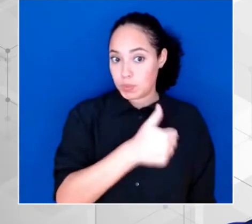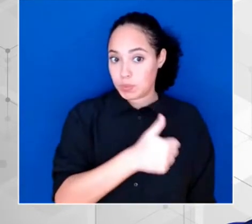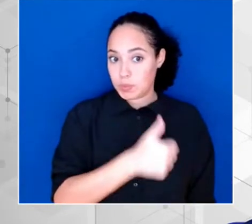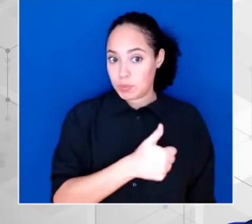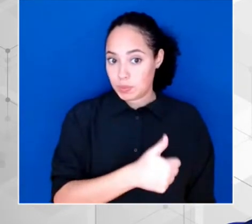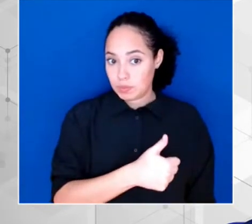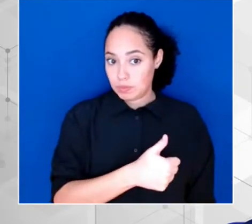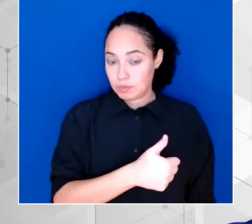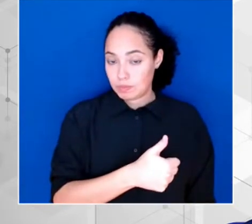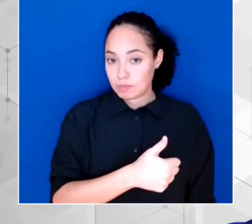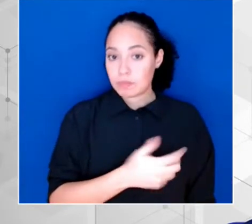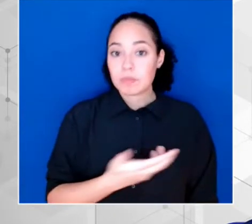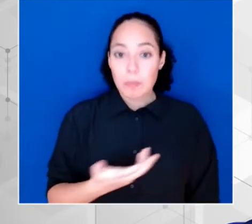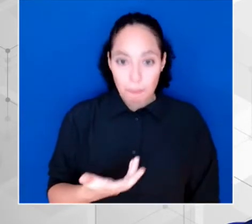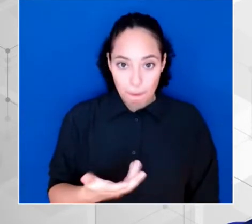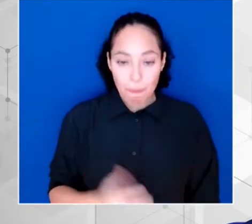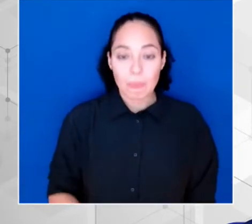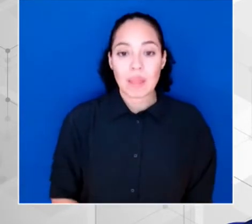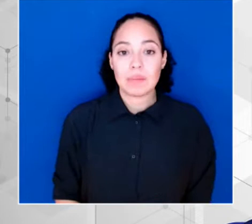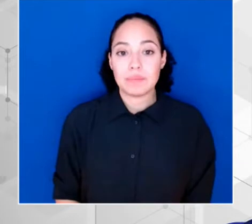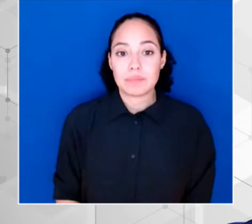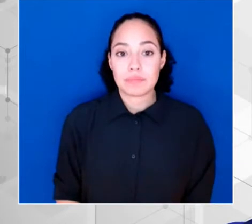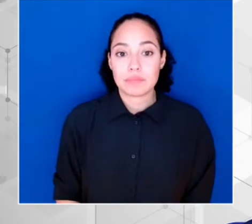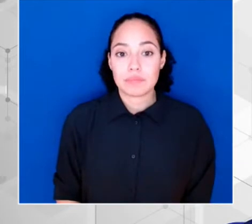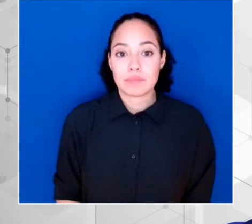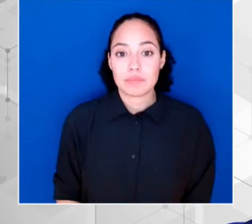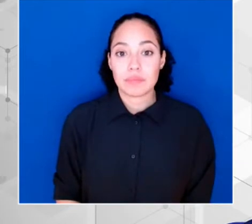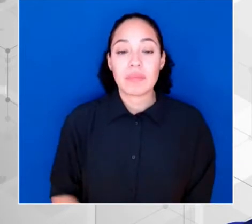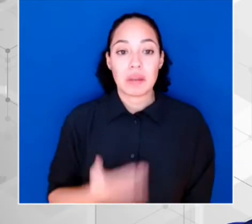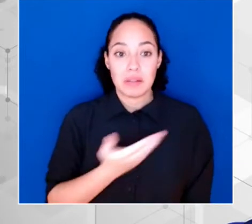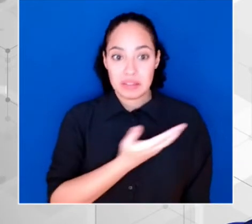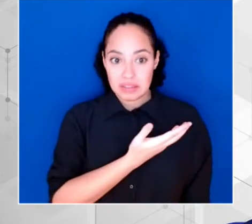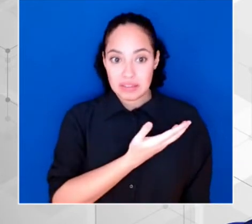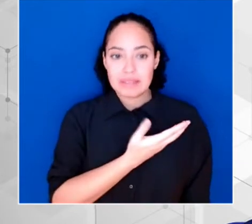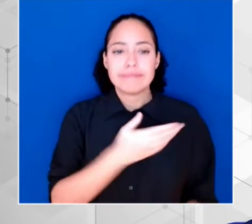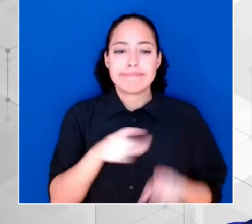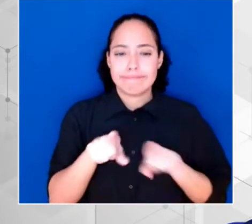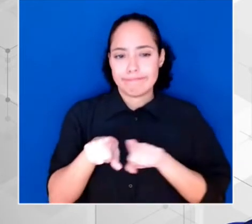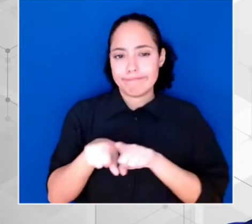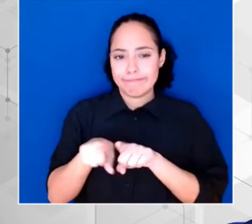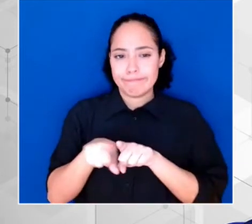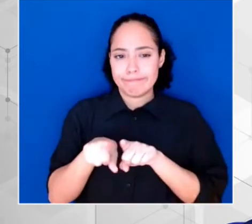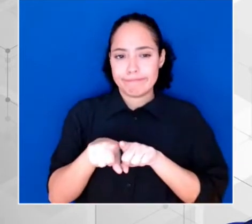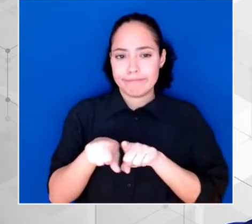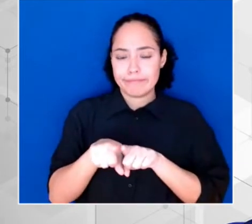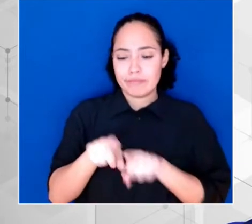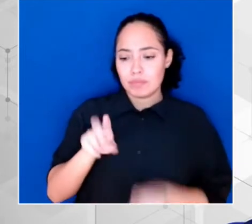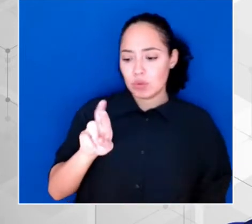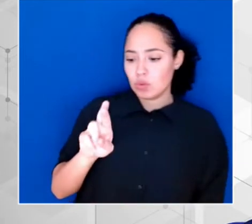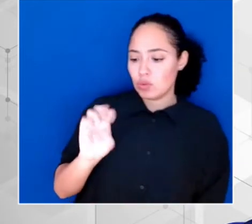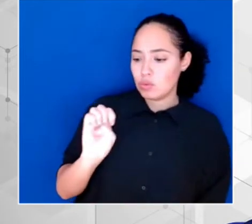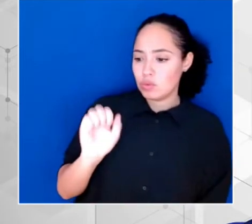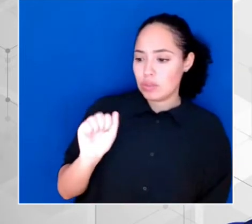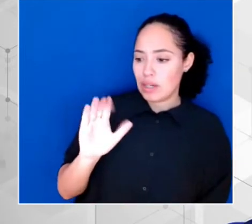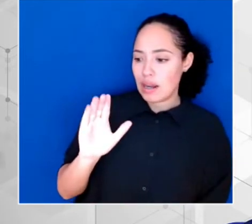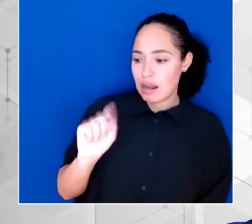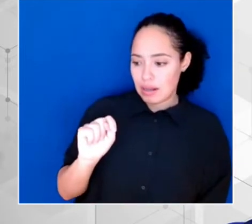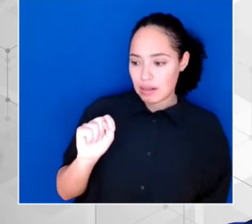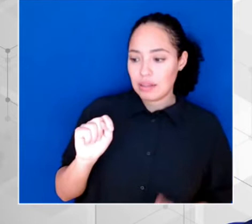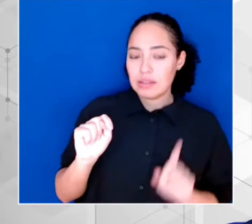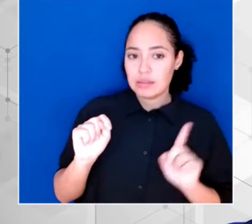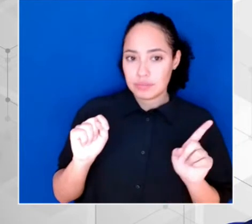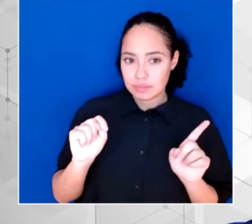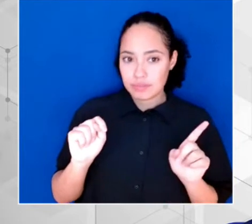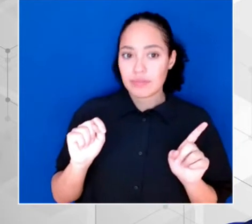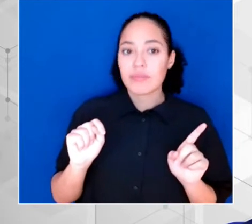In this case, it's very similar to the React library that I showed you before. You see what is the